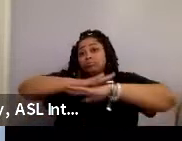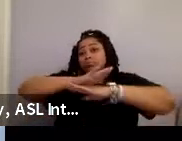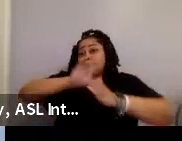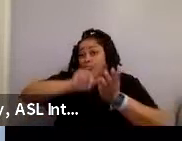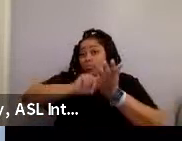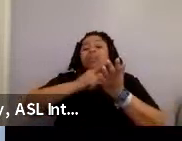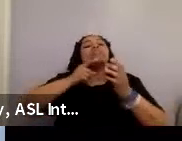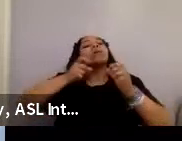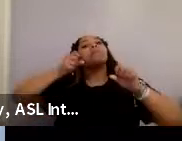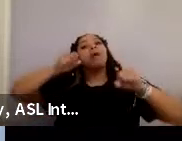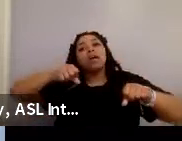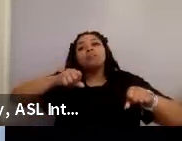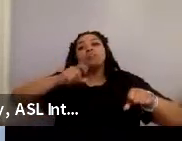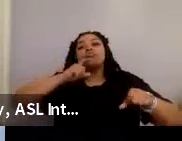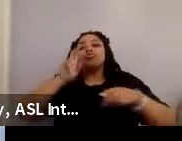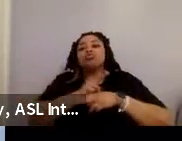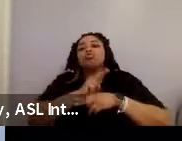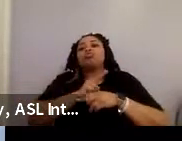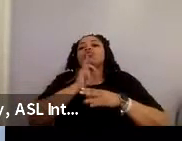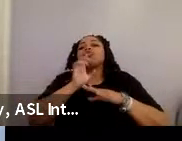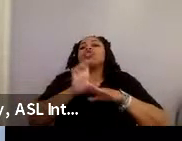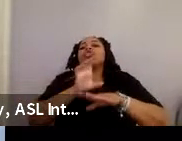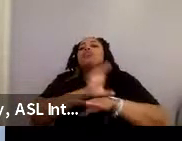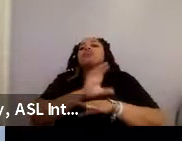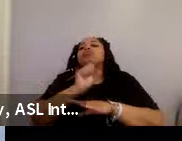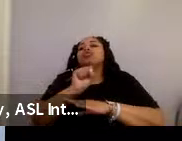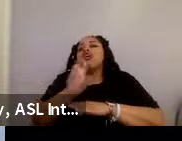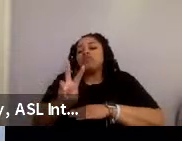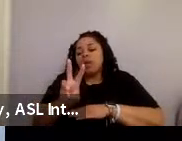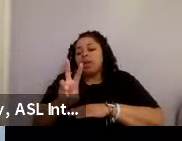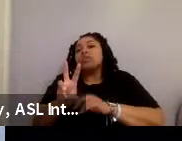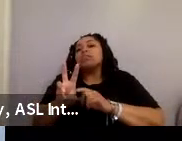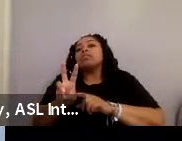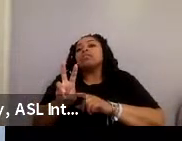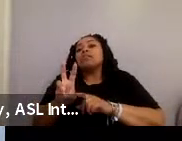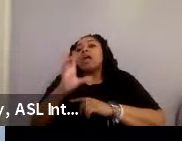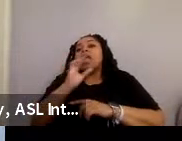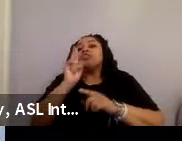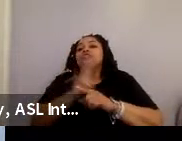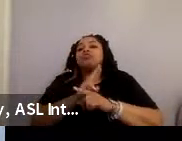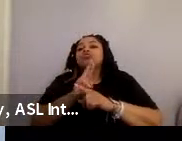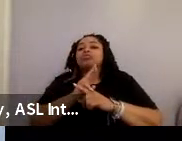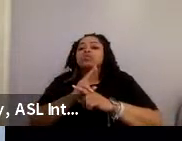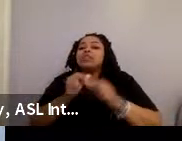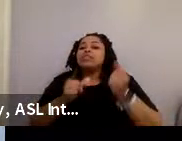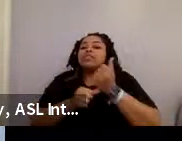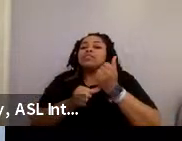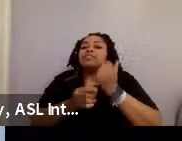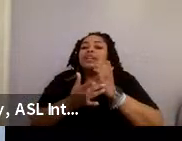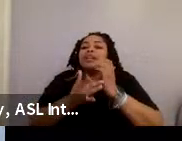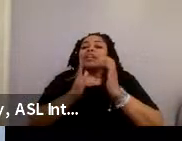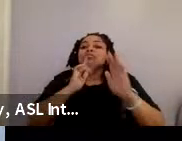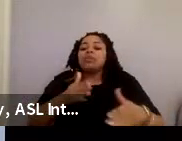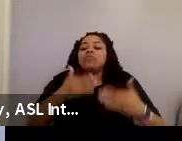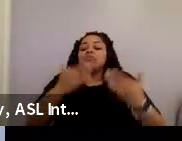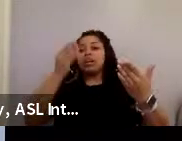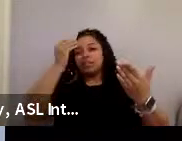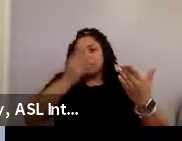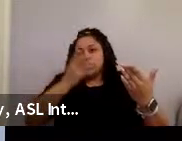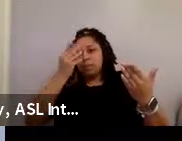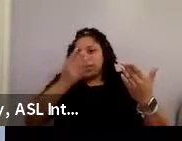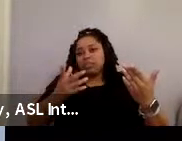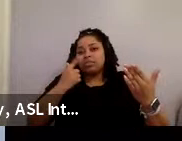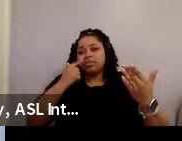is possible to utilize computer software and a user's assistive technology to provide the